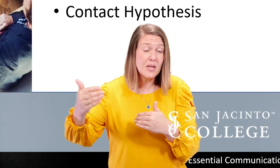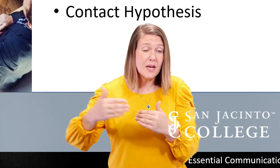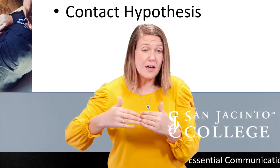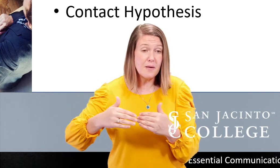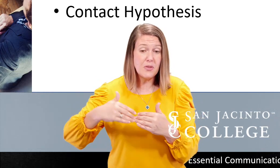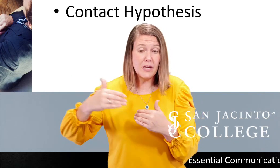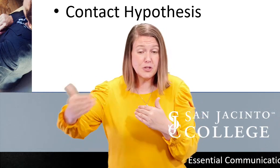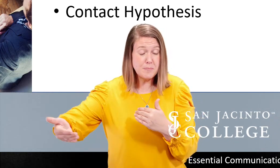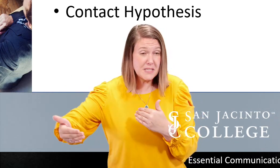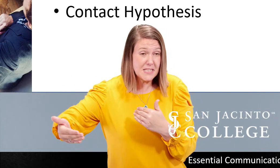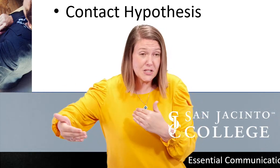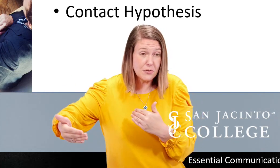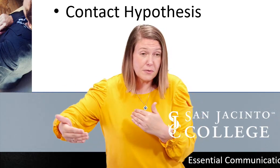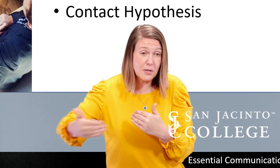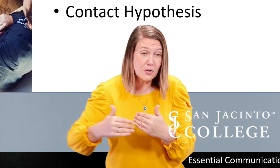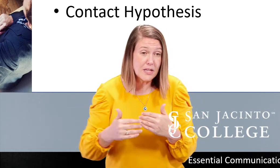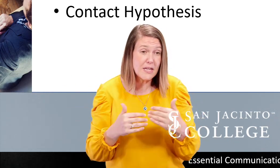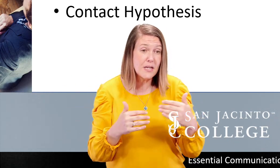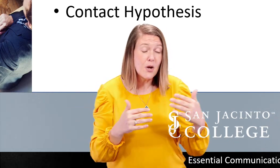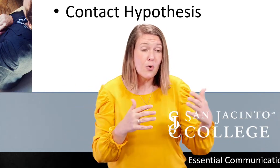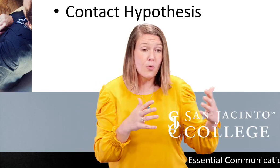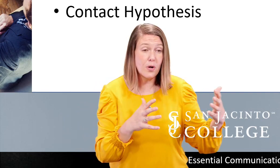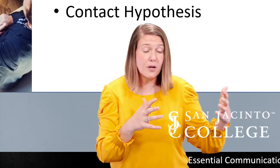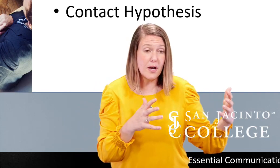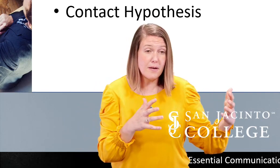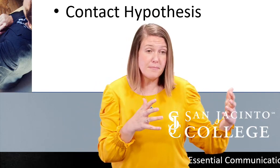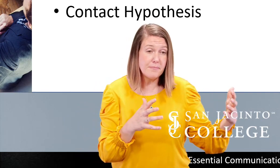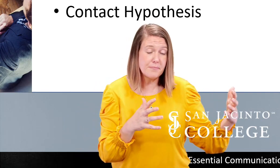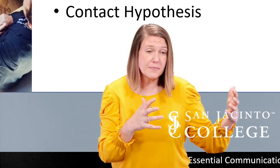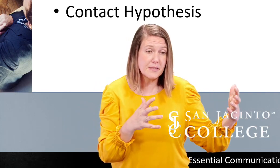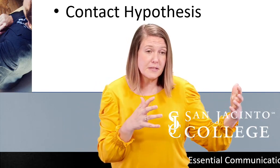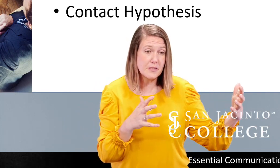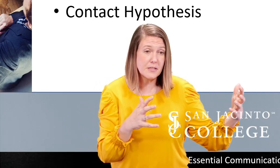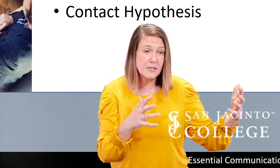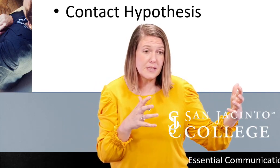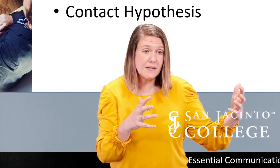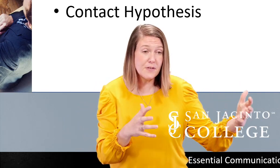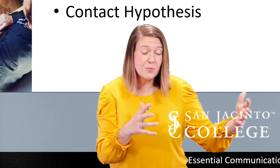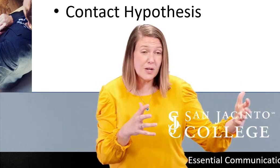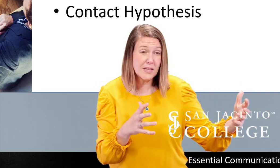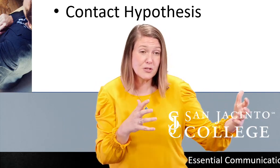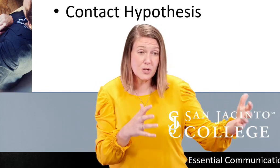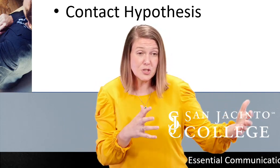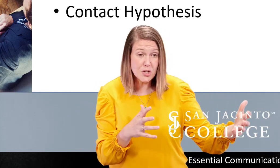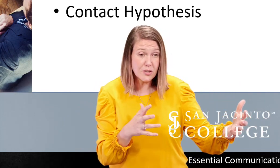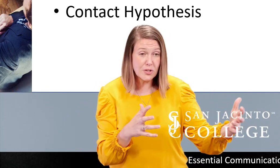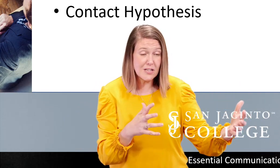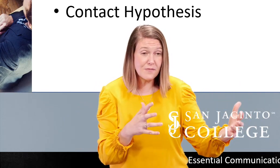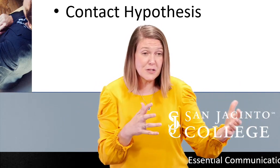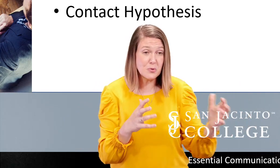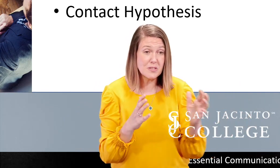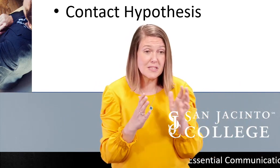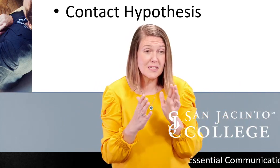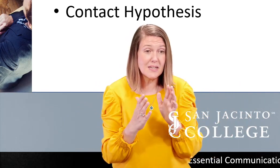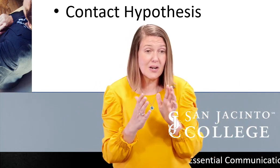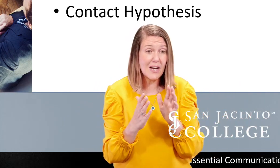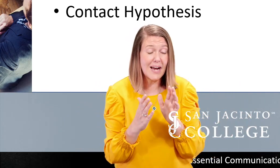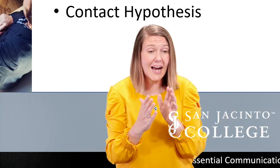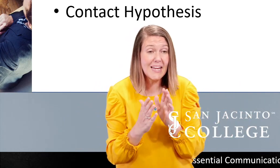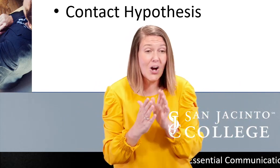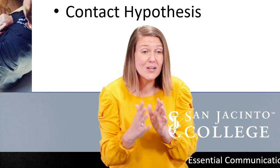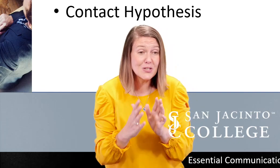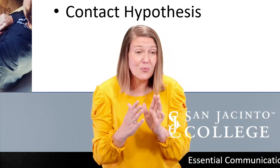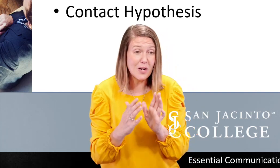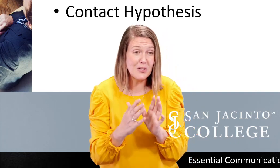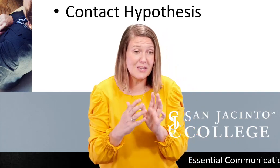into LGBTQ community, or even with transgender individuals.